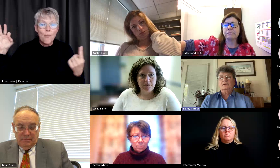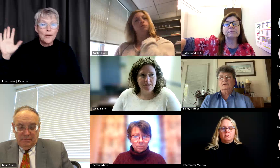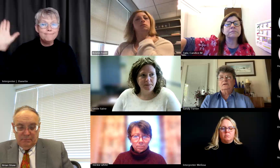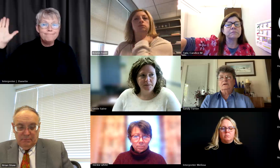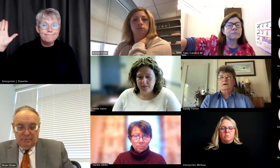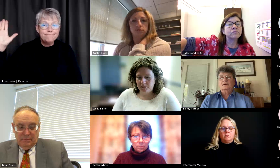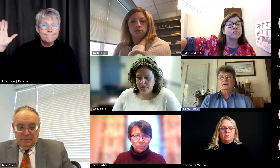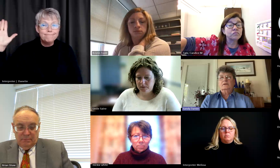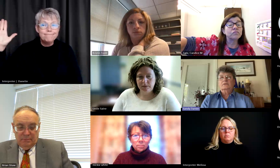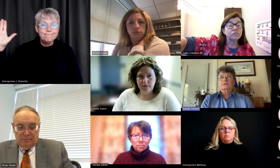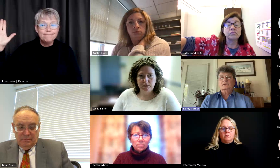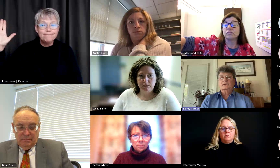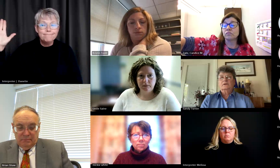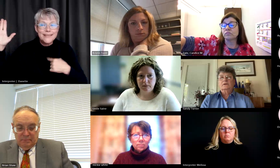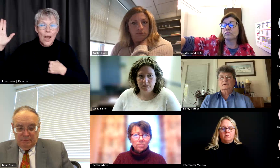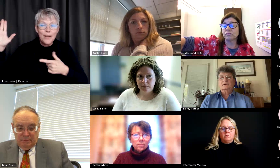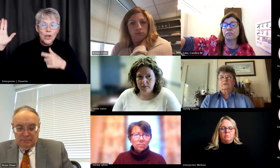be,